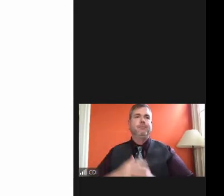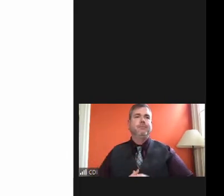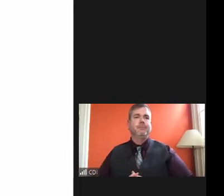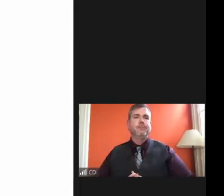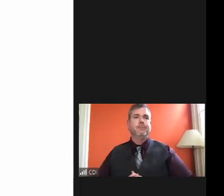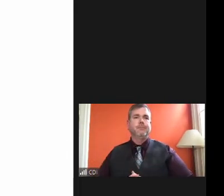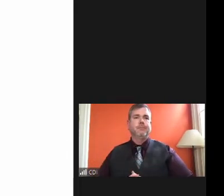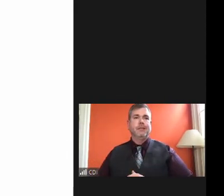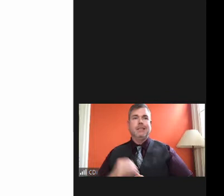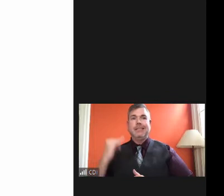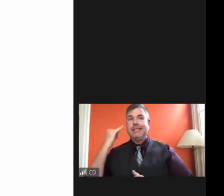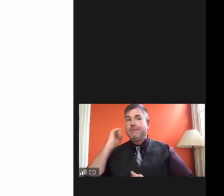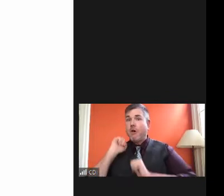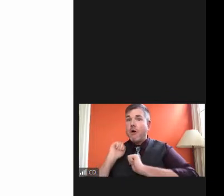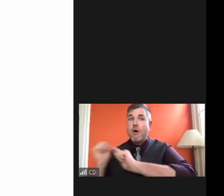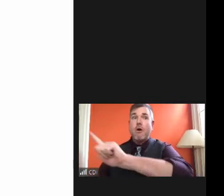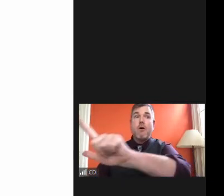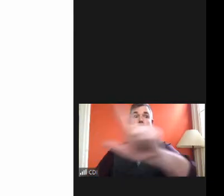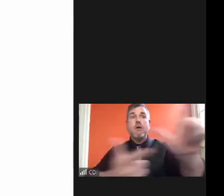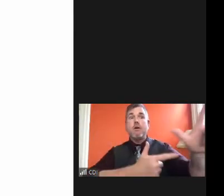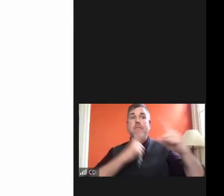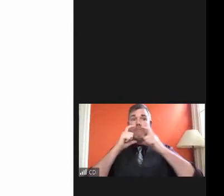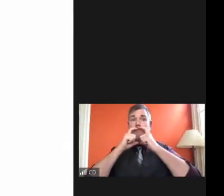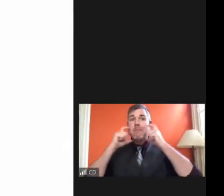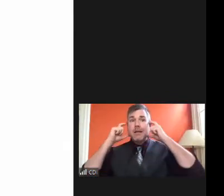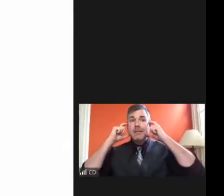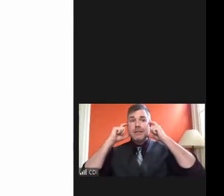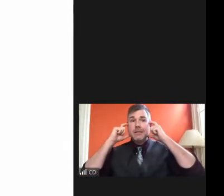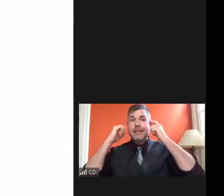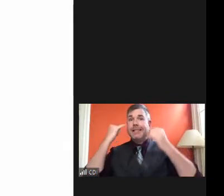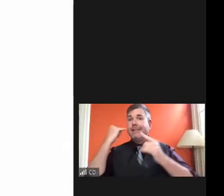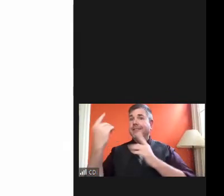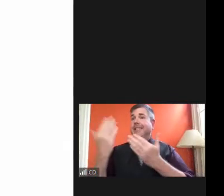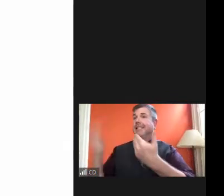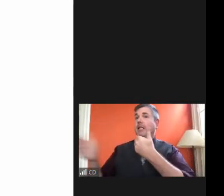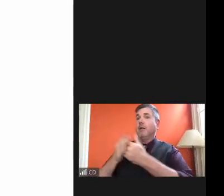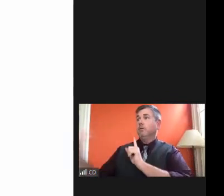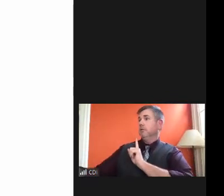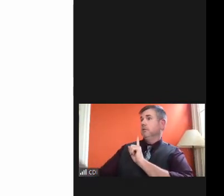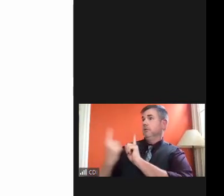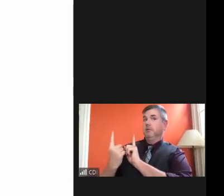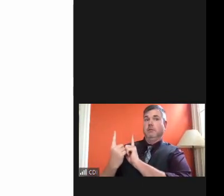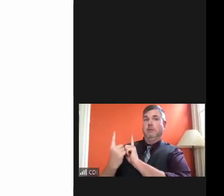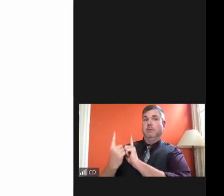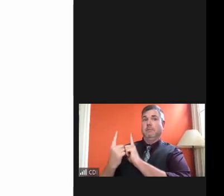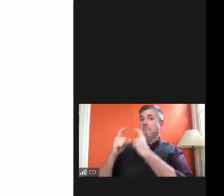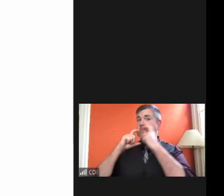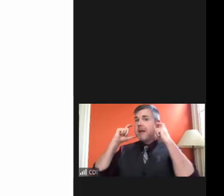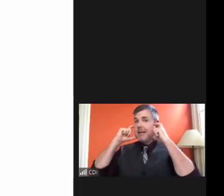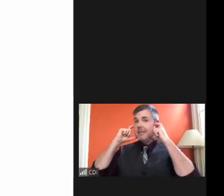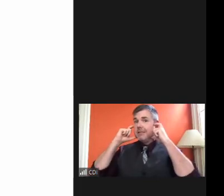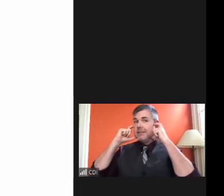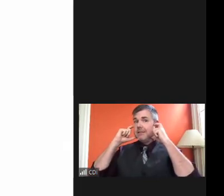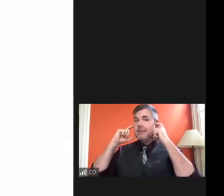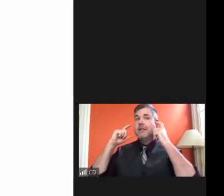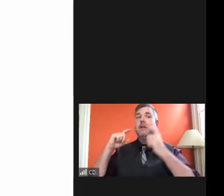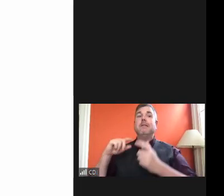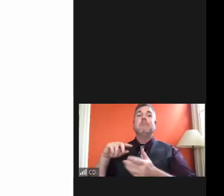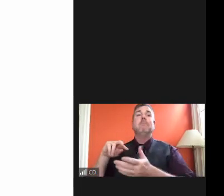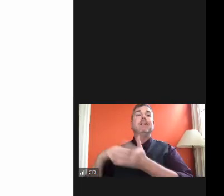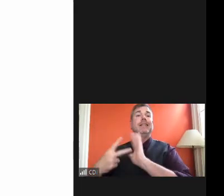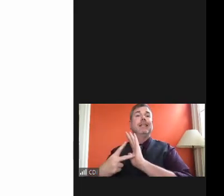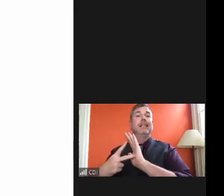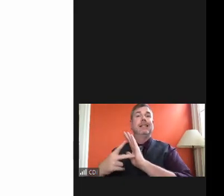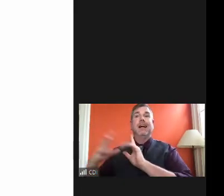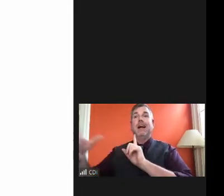we're around other people, the risk of transmission is significantly reduced by 90%. And this just